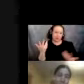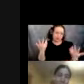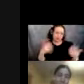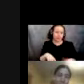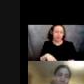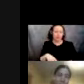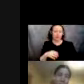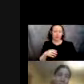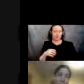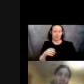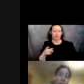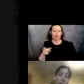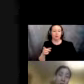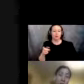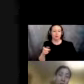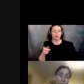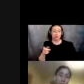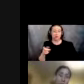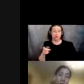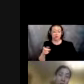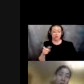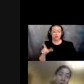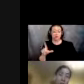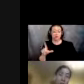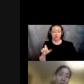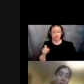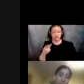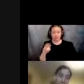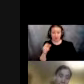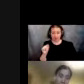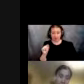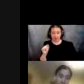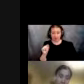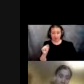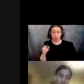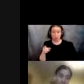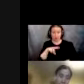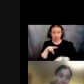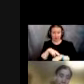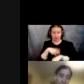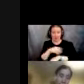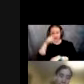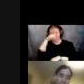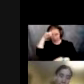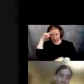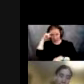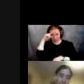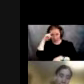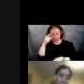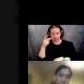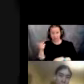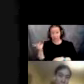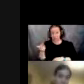And Lethea was native and Black. And so the couple decide